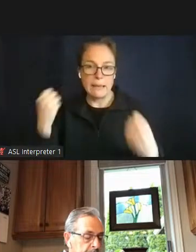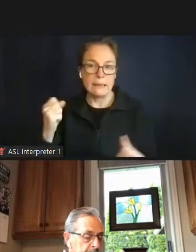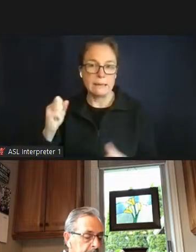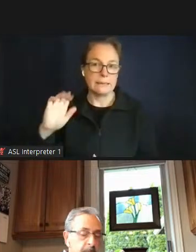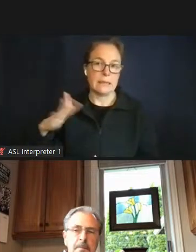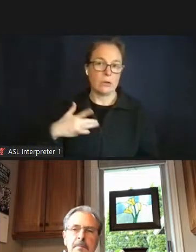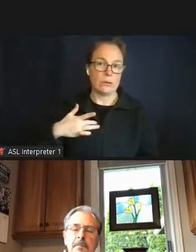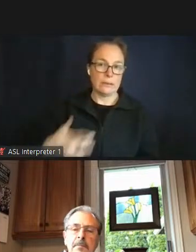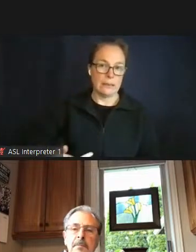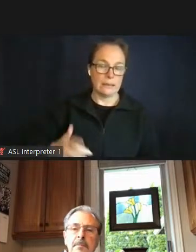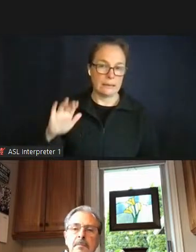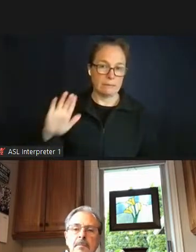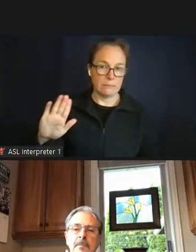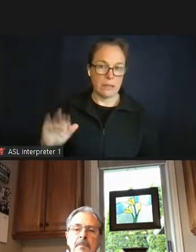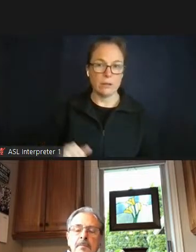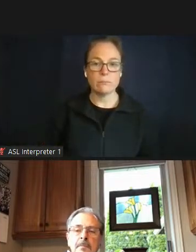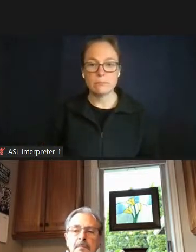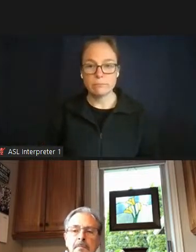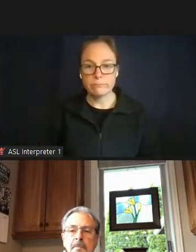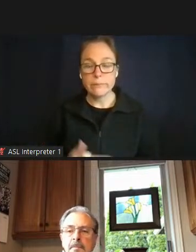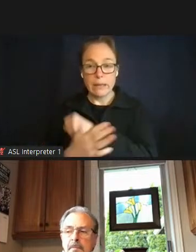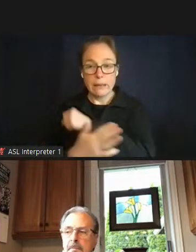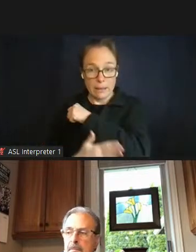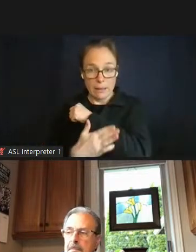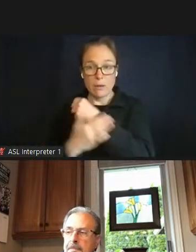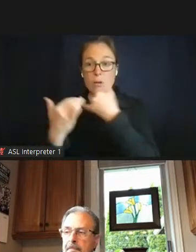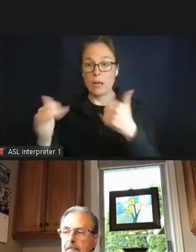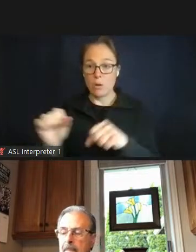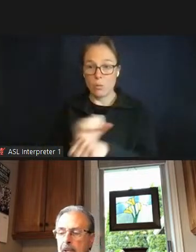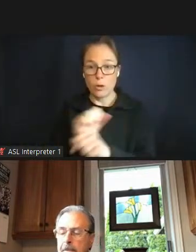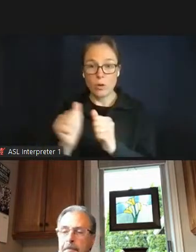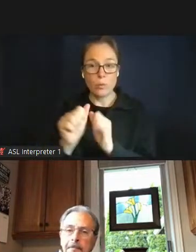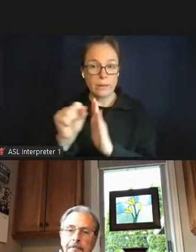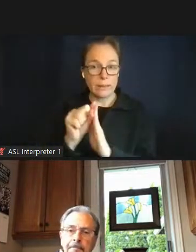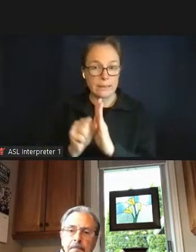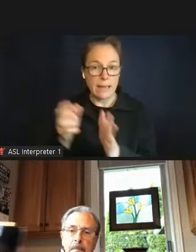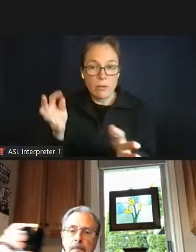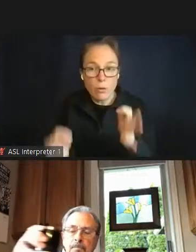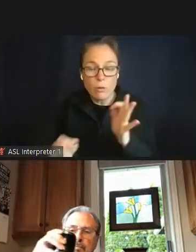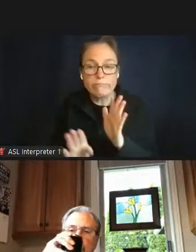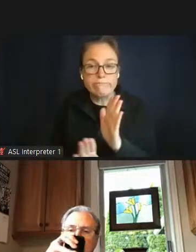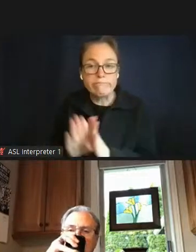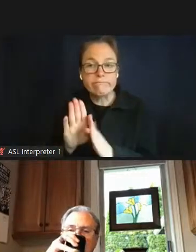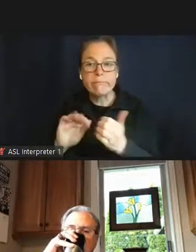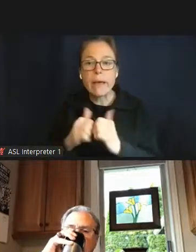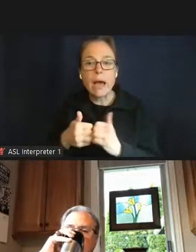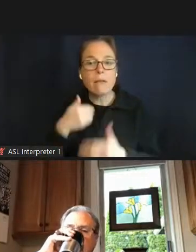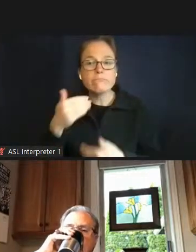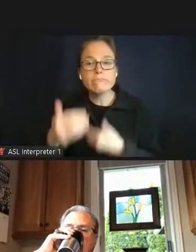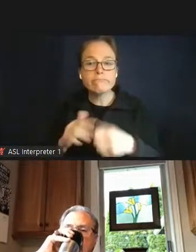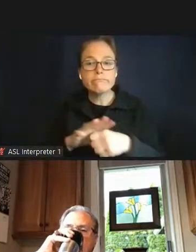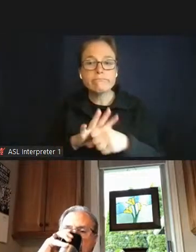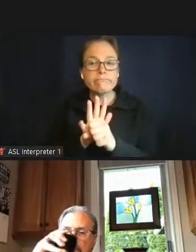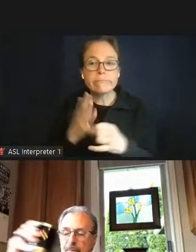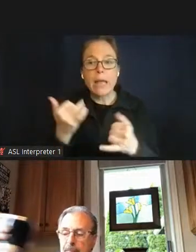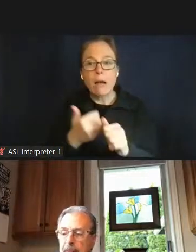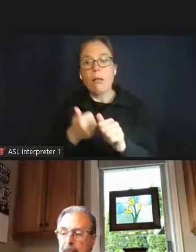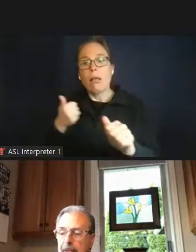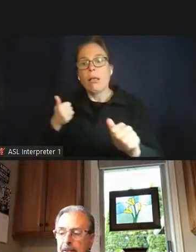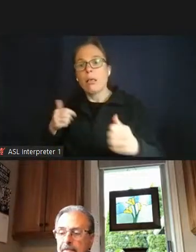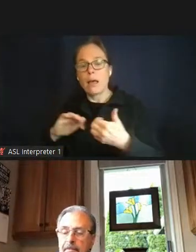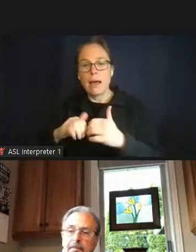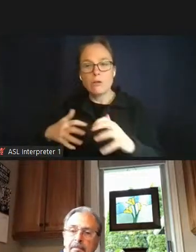behavior. The county is working with the state courts to develop ways to move through the pandemic backlog of cases without